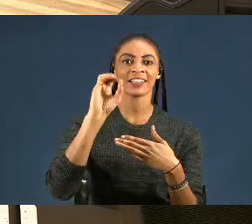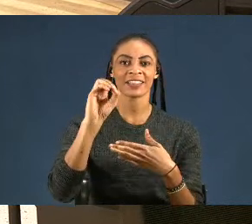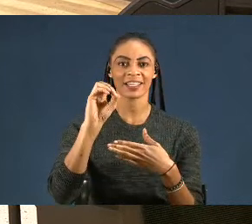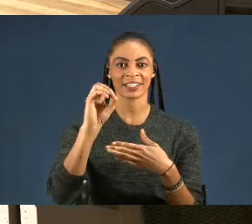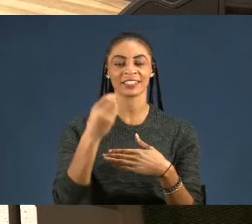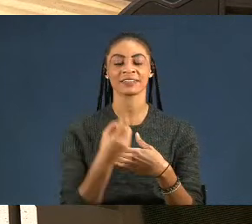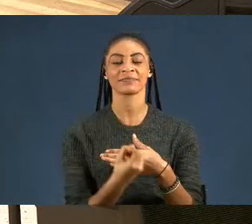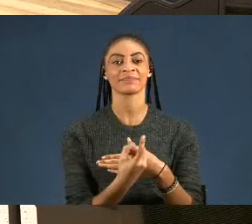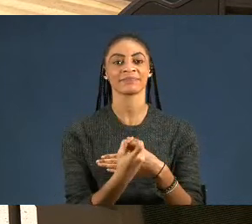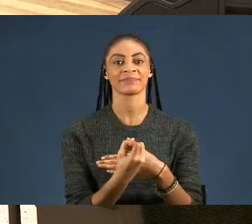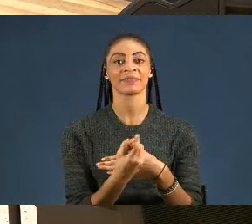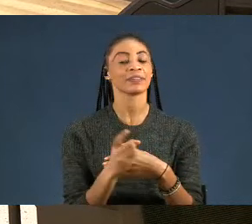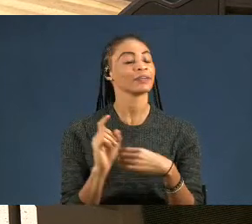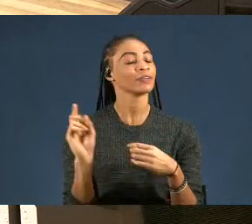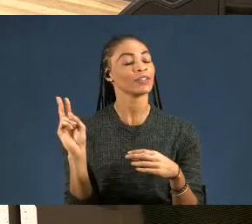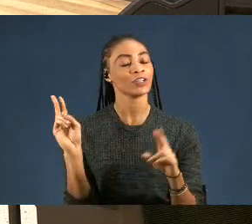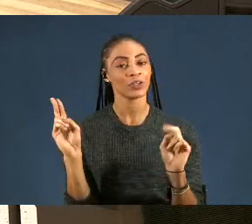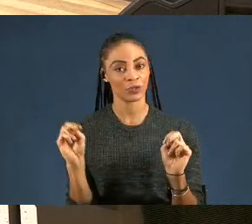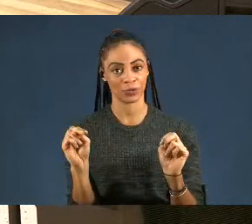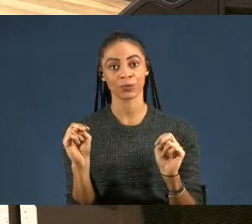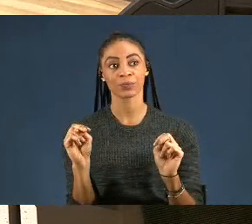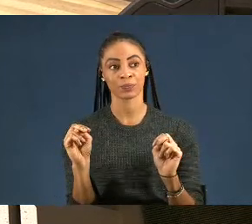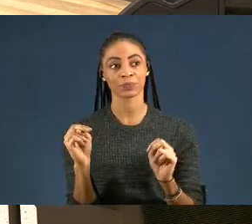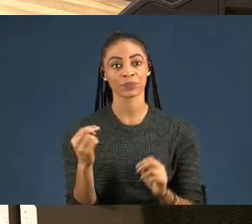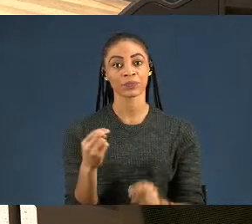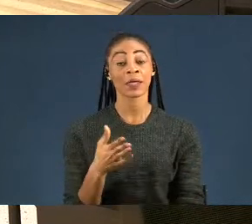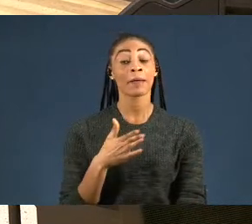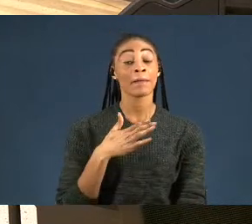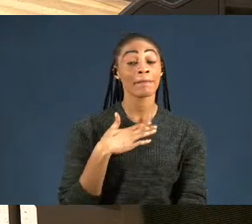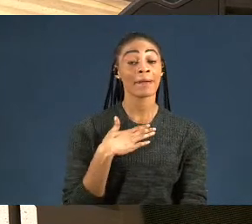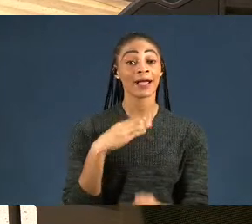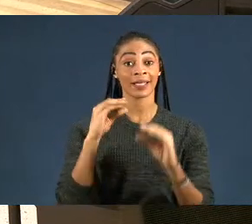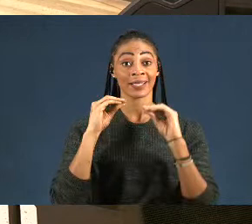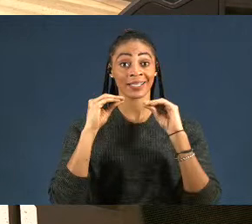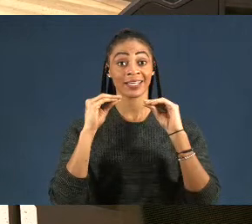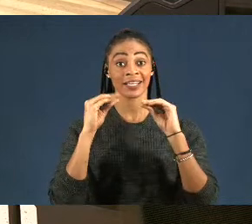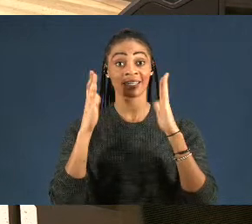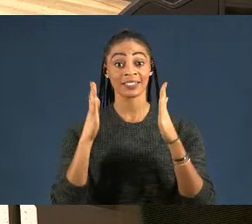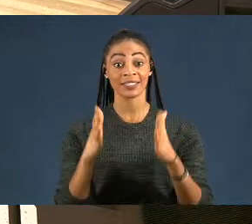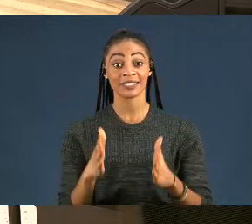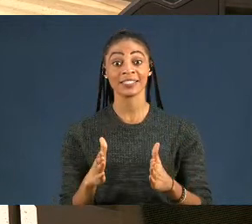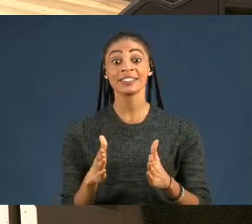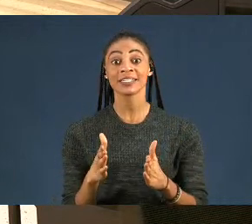One of my mentors told me, was telling us, before you come home,